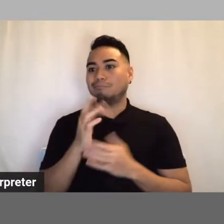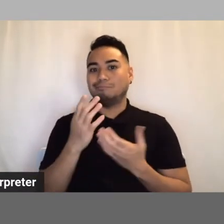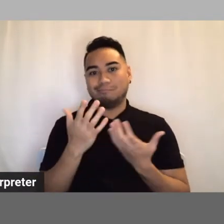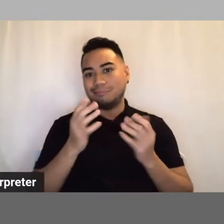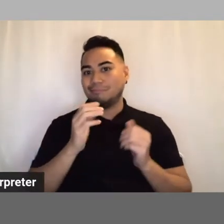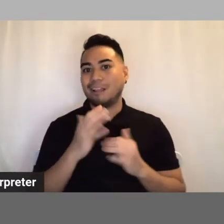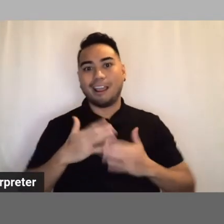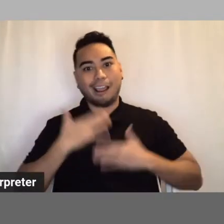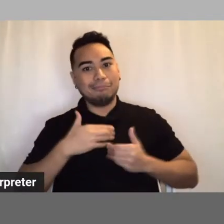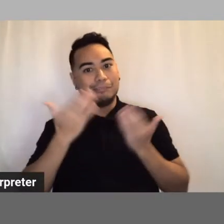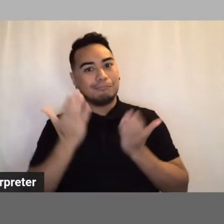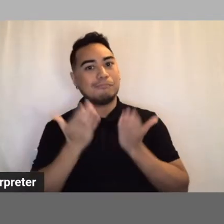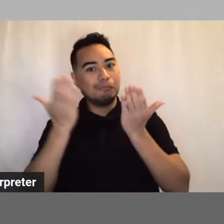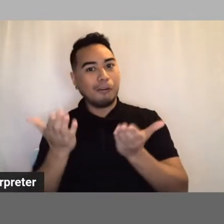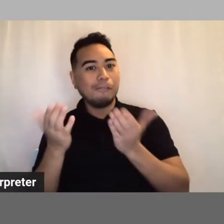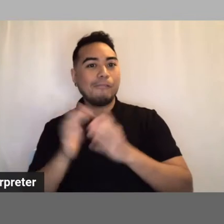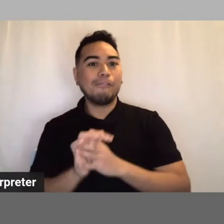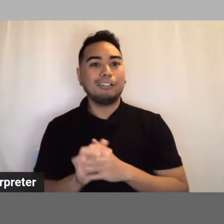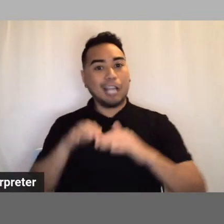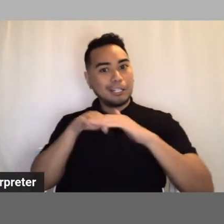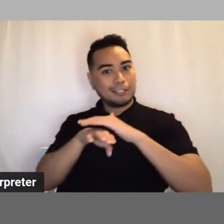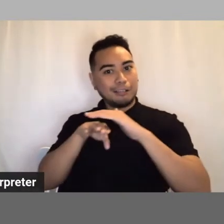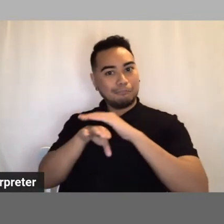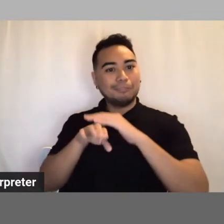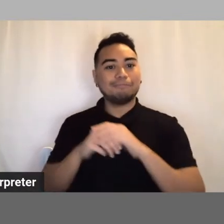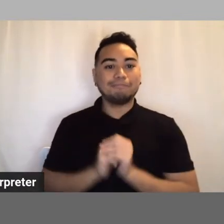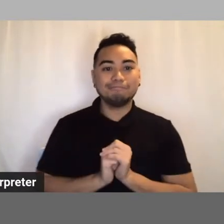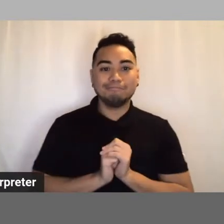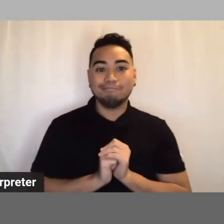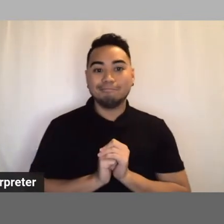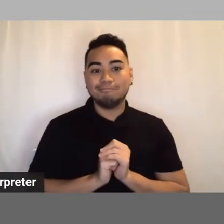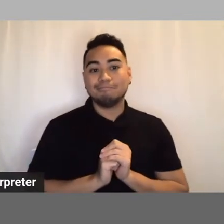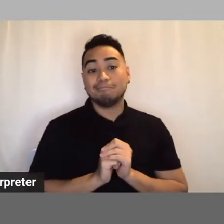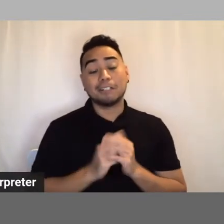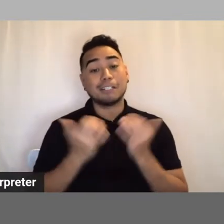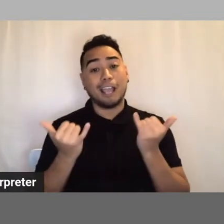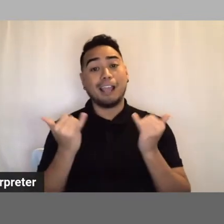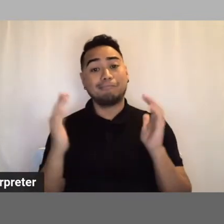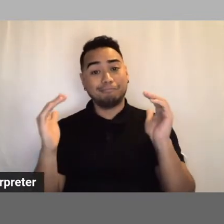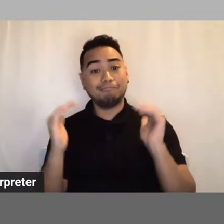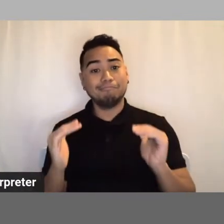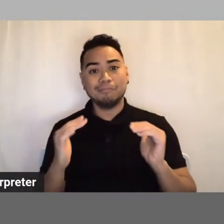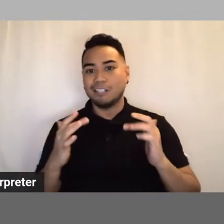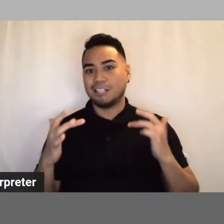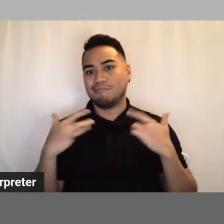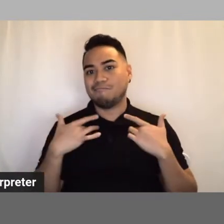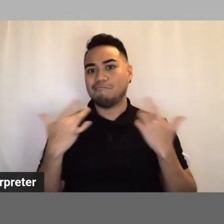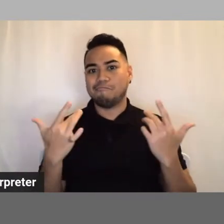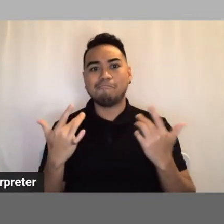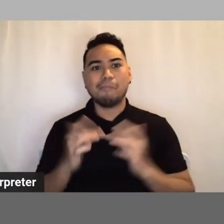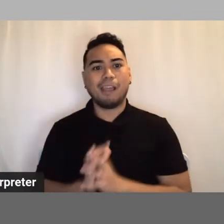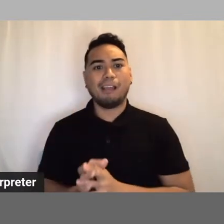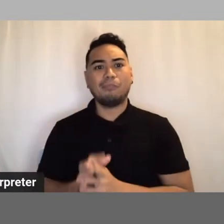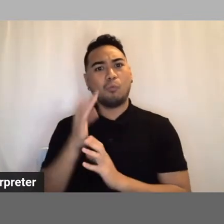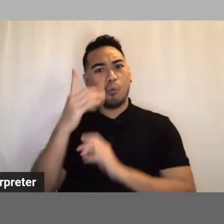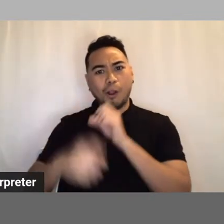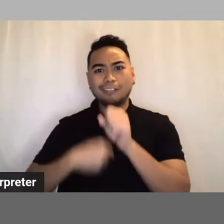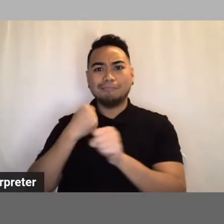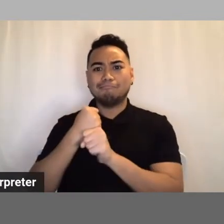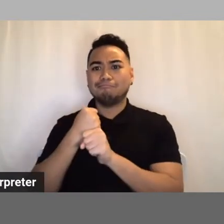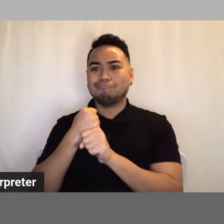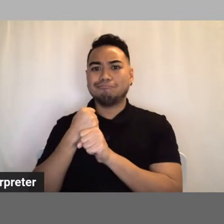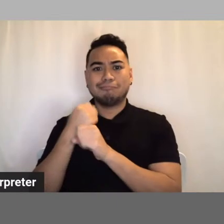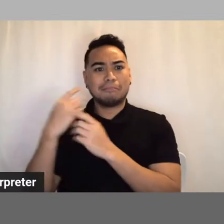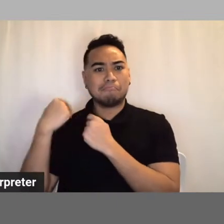these days. By way of introduction, this event has been over a year in the making. We started